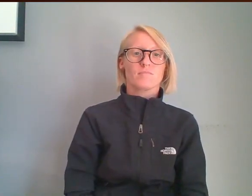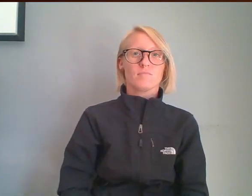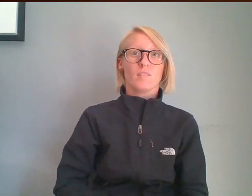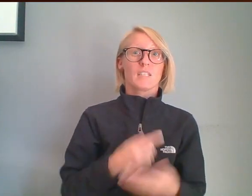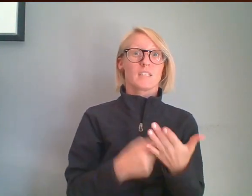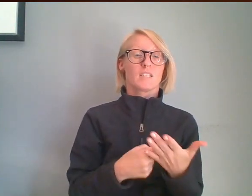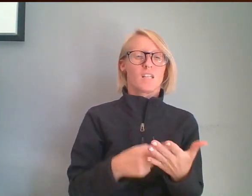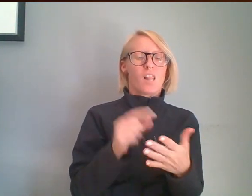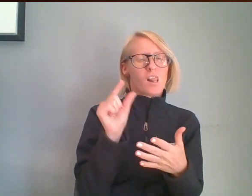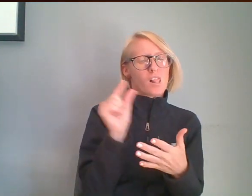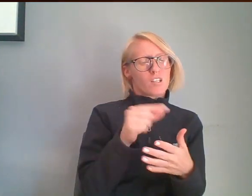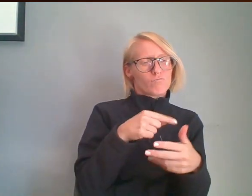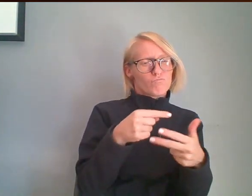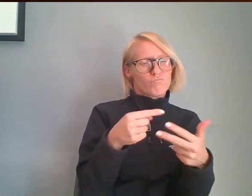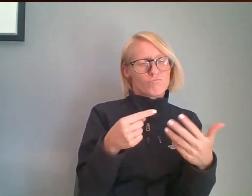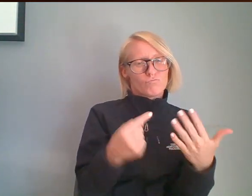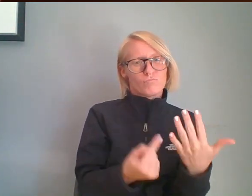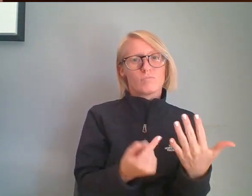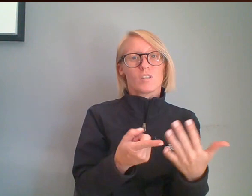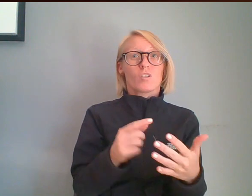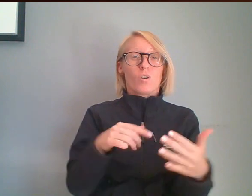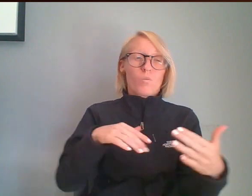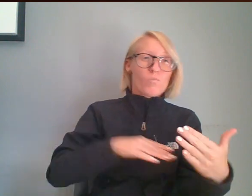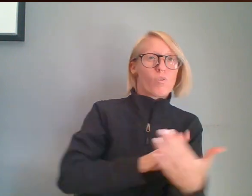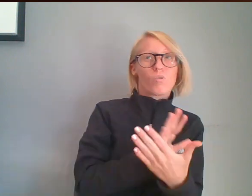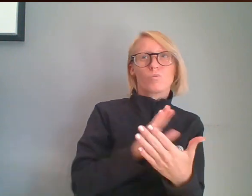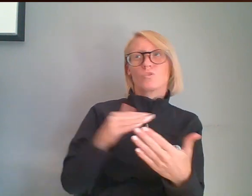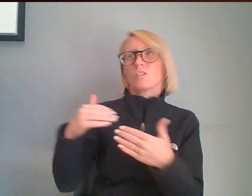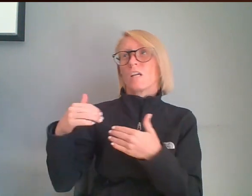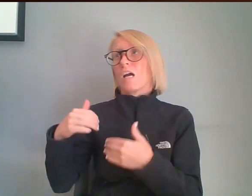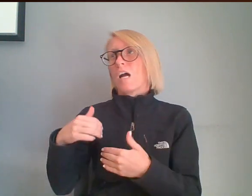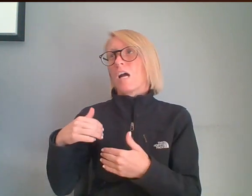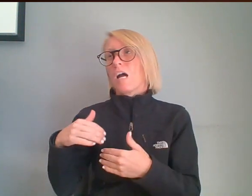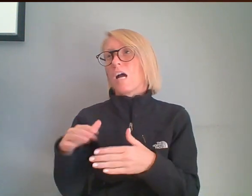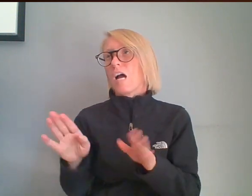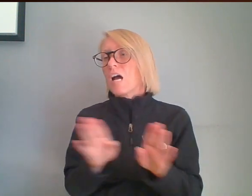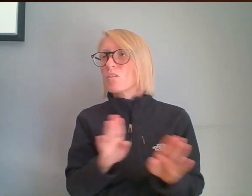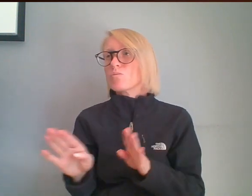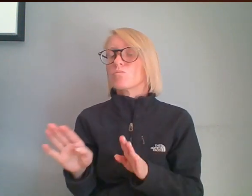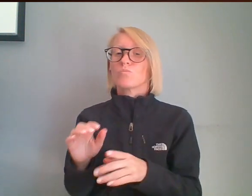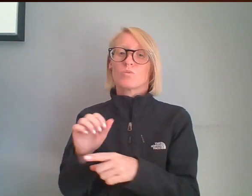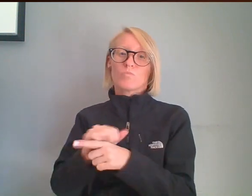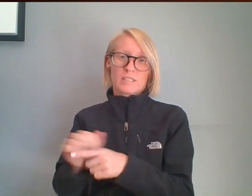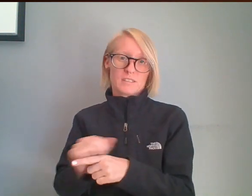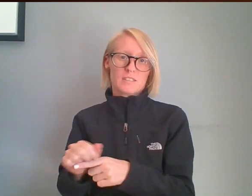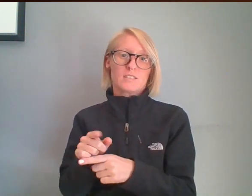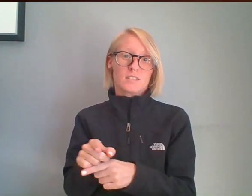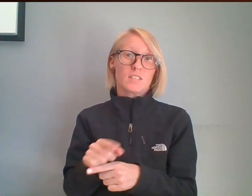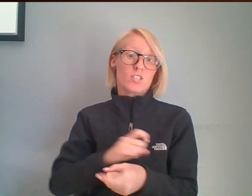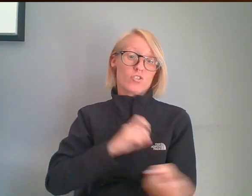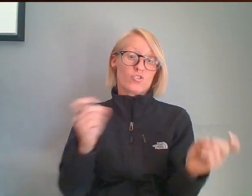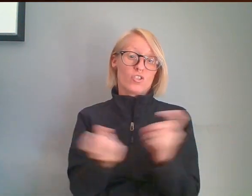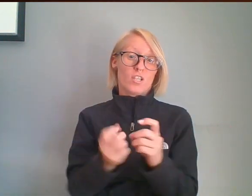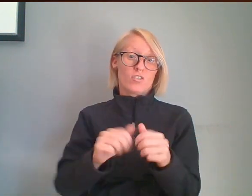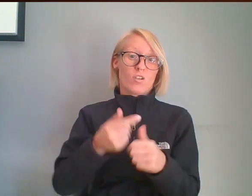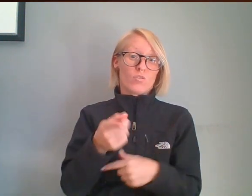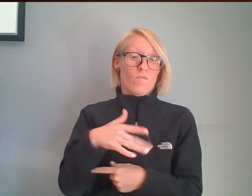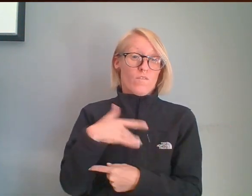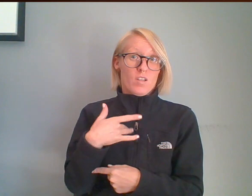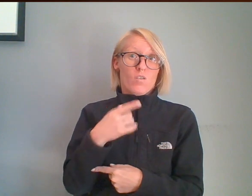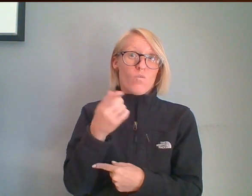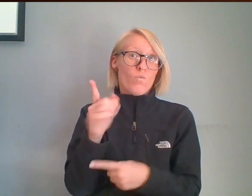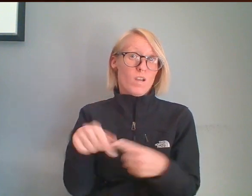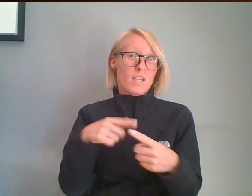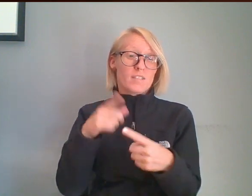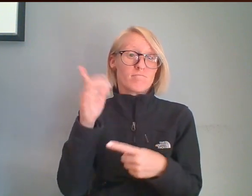your approach, your attitude, your practice that can change how you feel when you speak in public. And we're going to